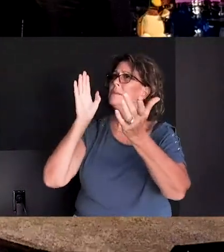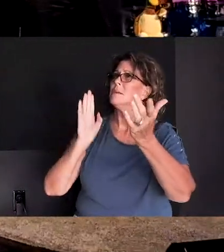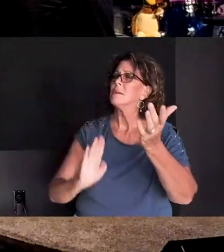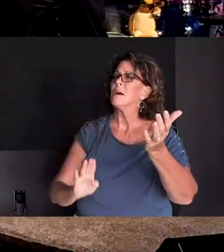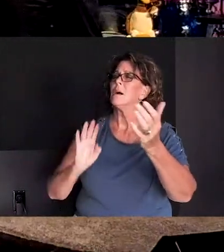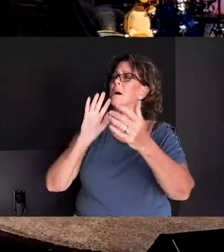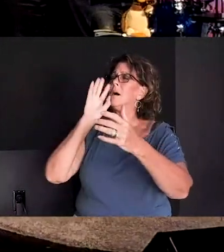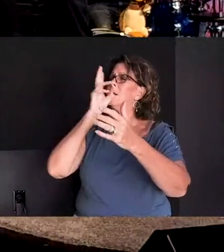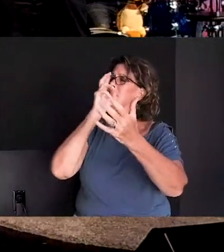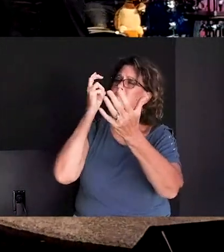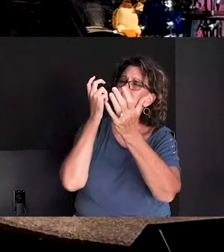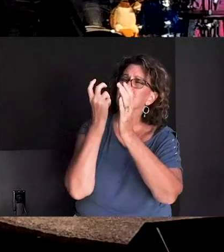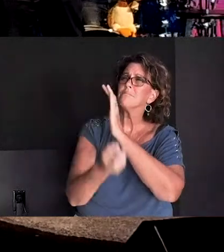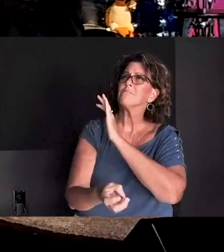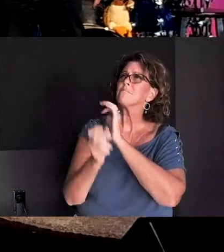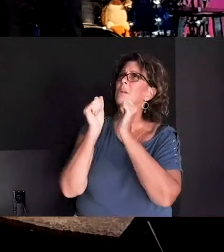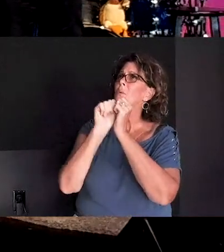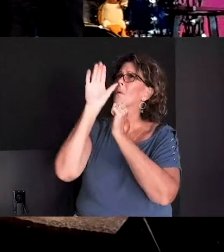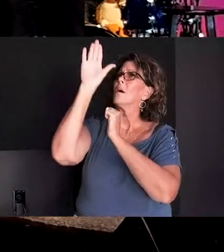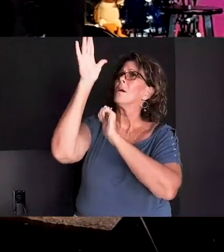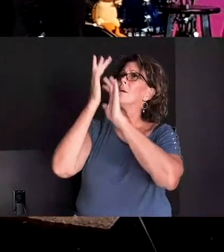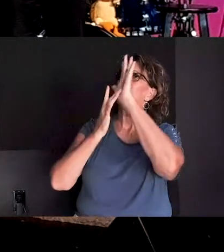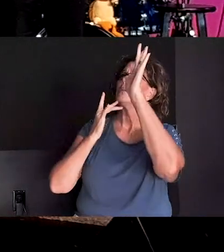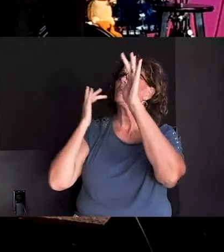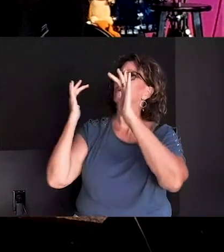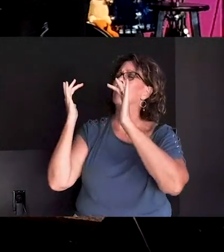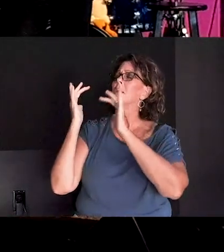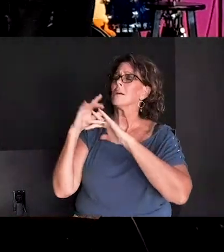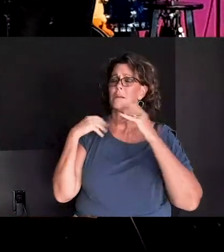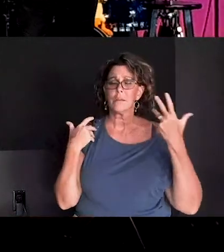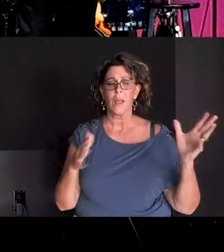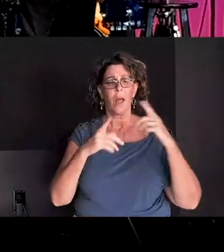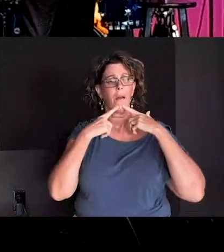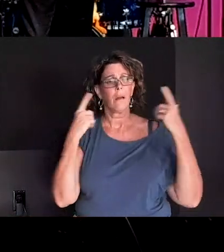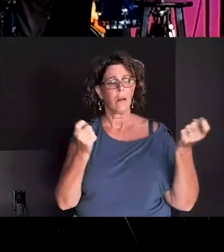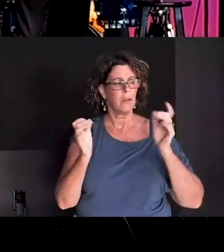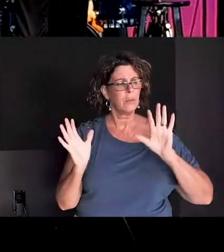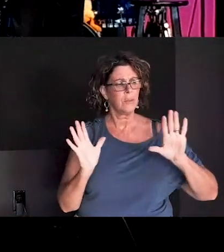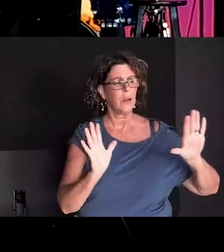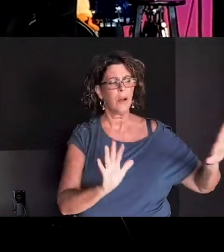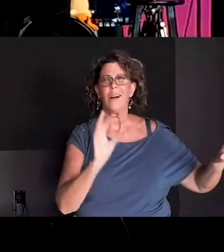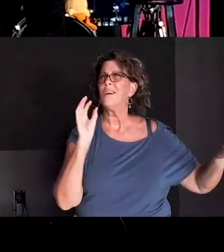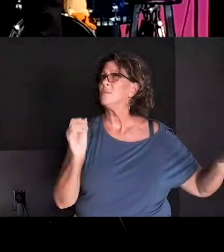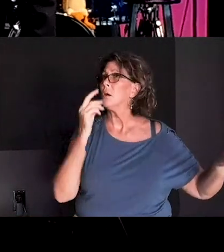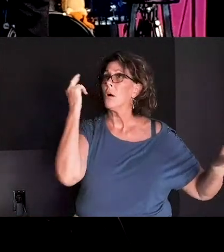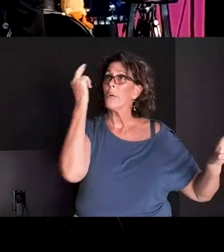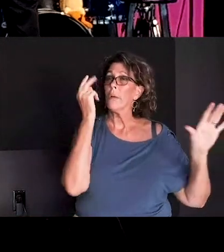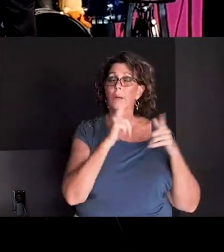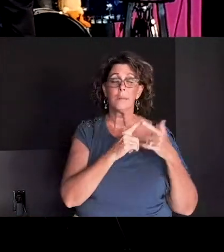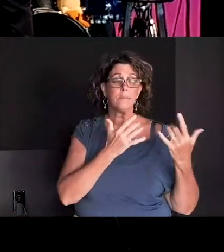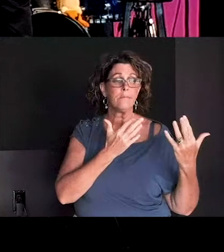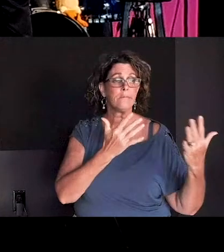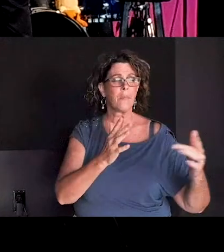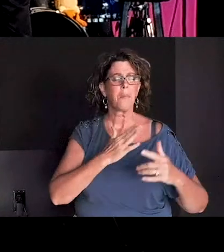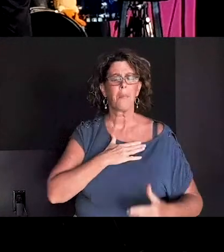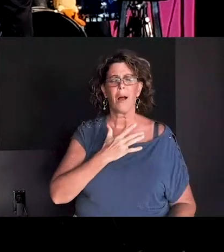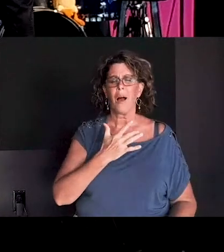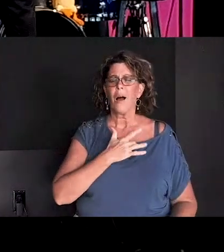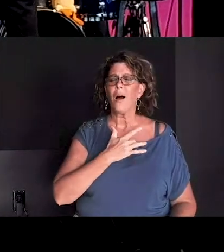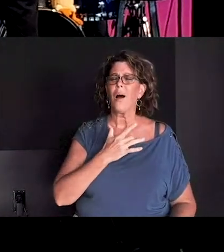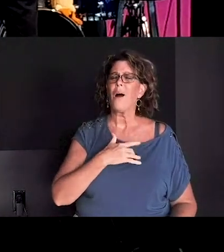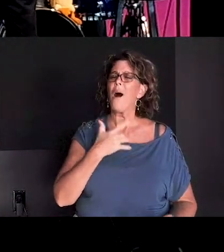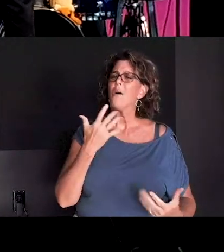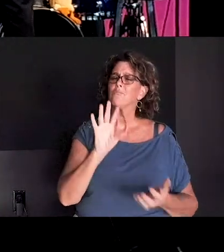into grace. I'm done with the hiding, no reason to wait. My heart needs